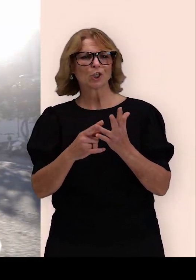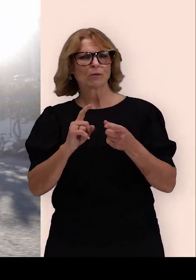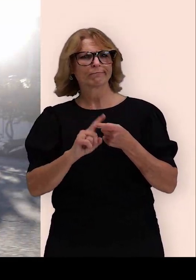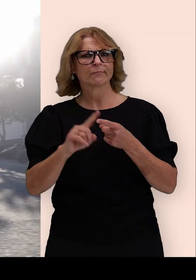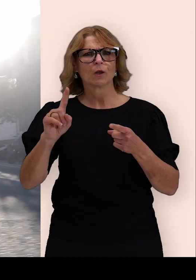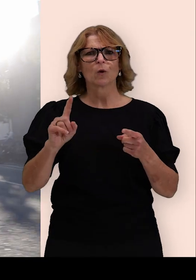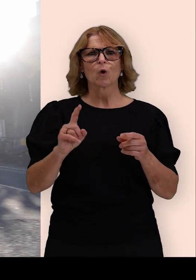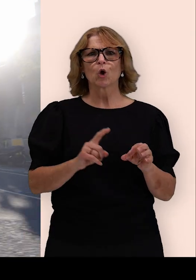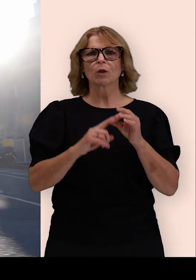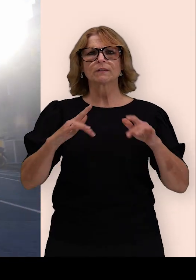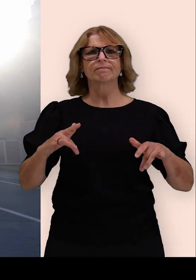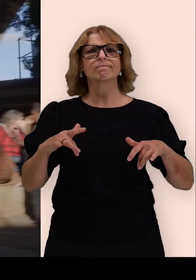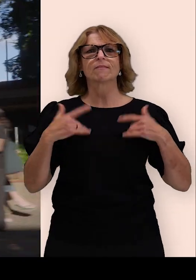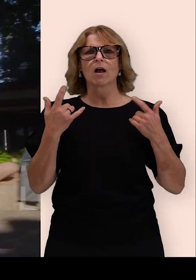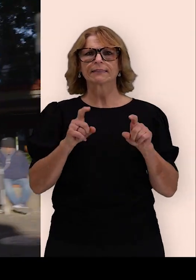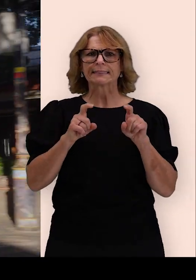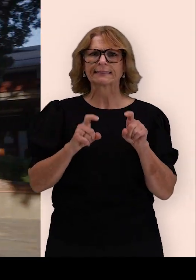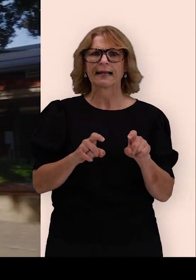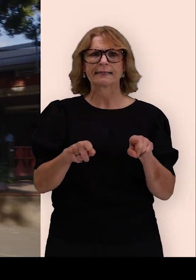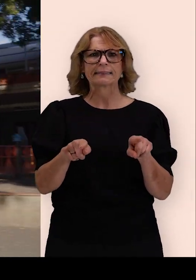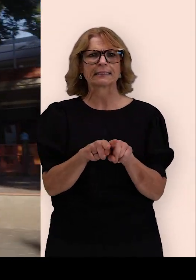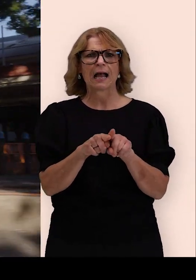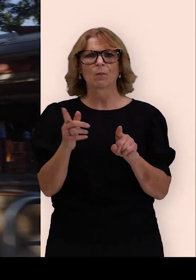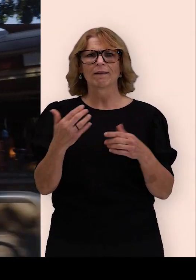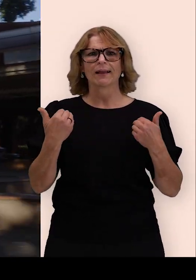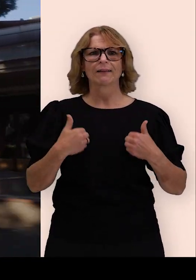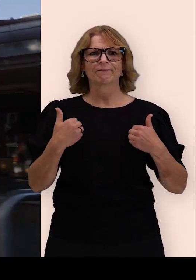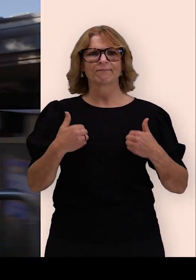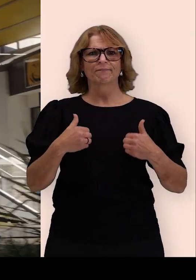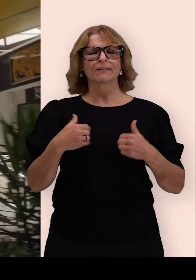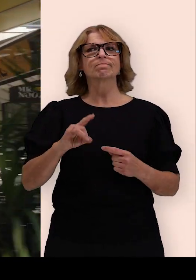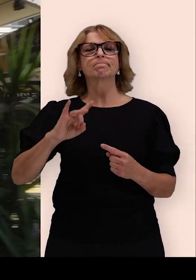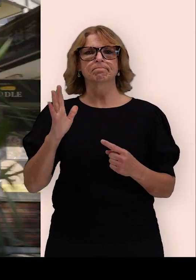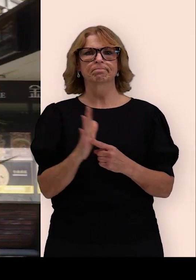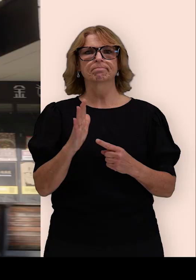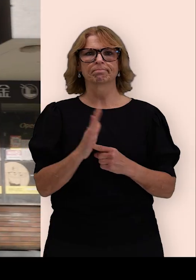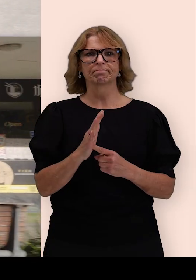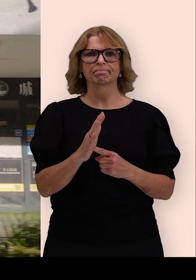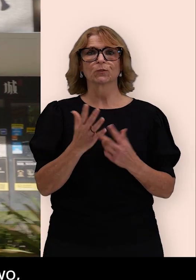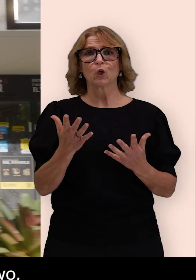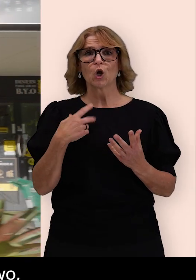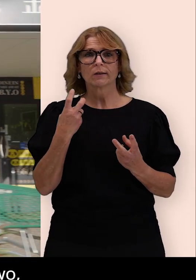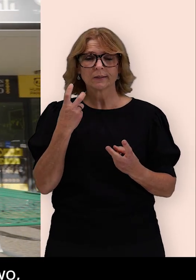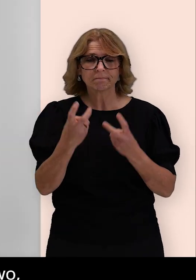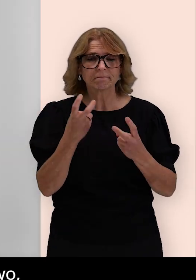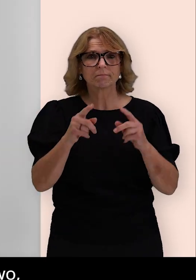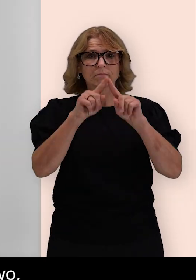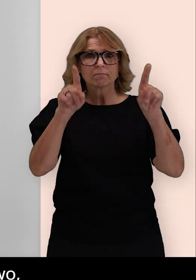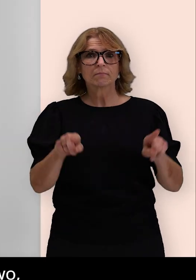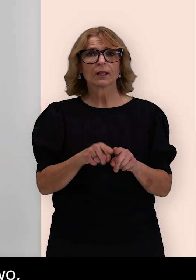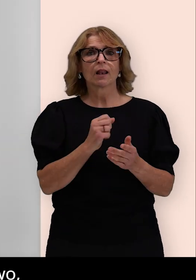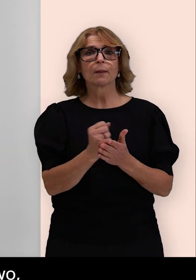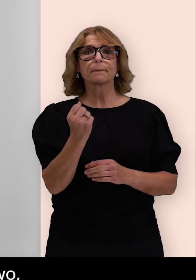to maintain her quality of life, actually staying within the vicinity of where she was living currently was really important. Then we looked